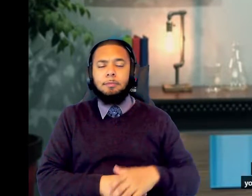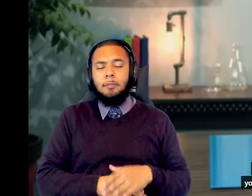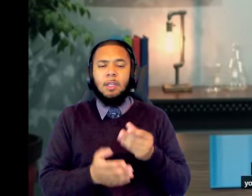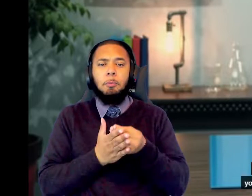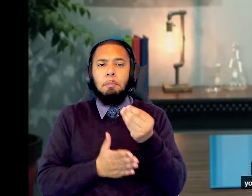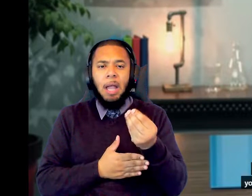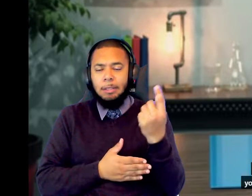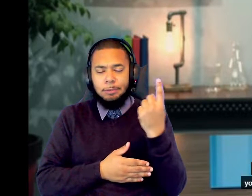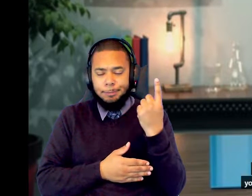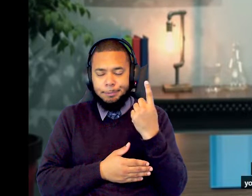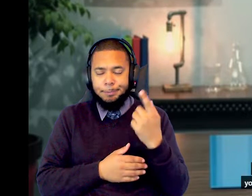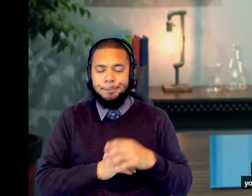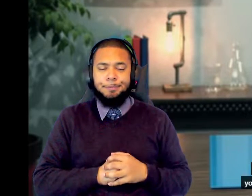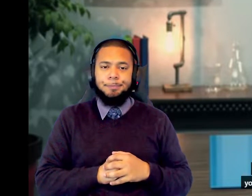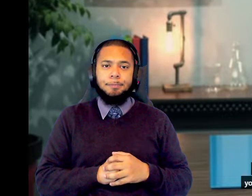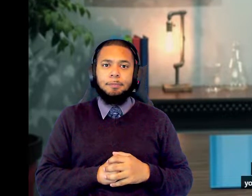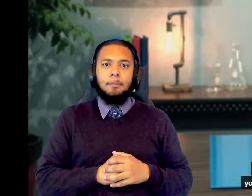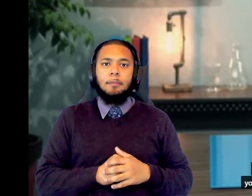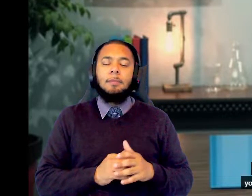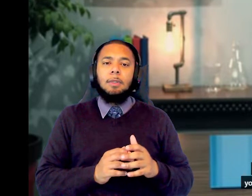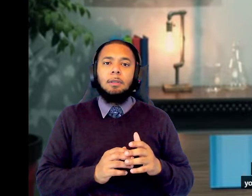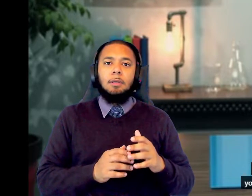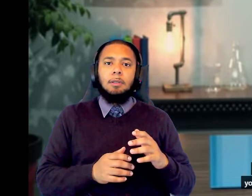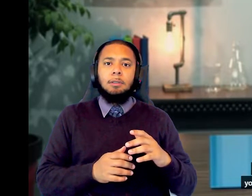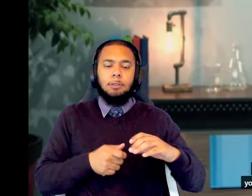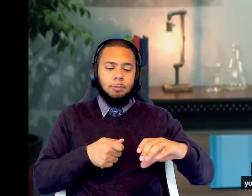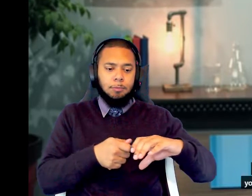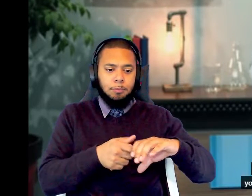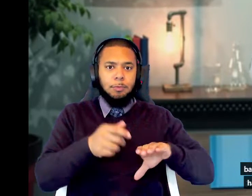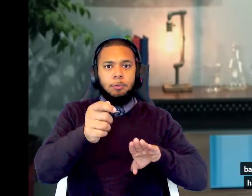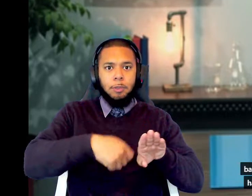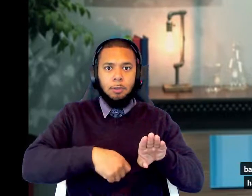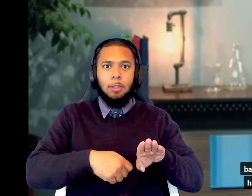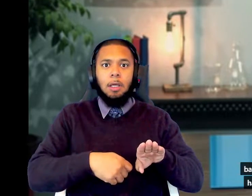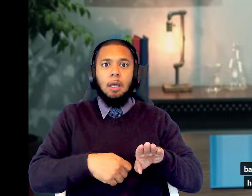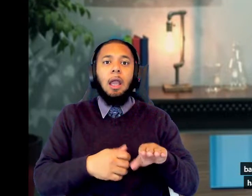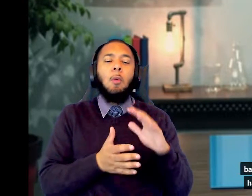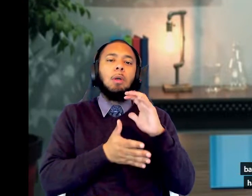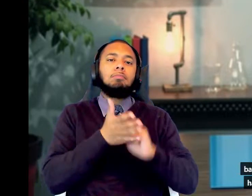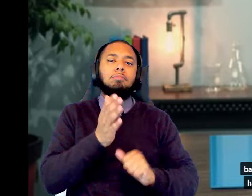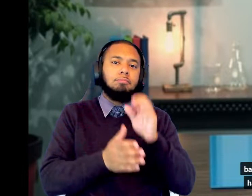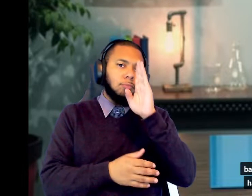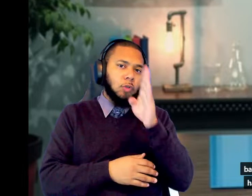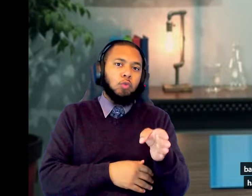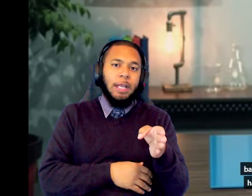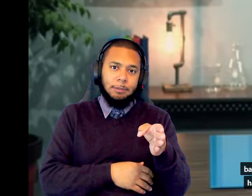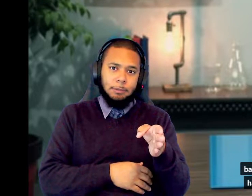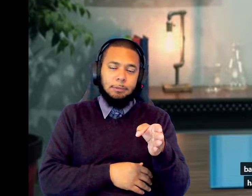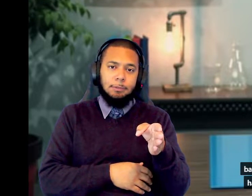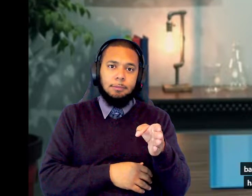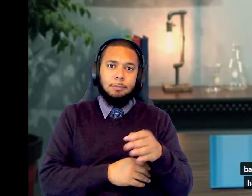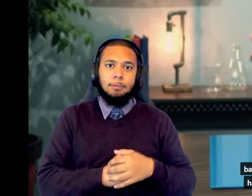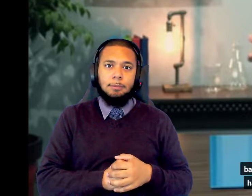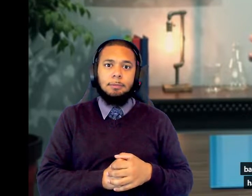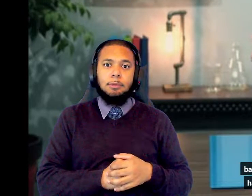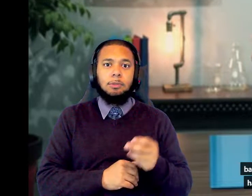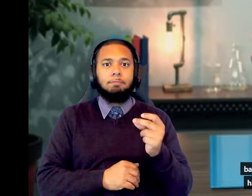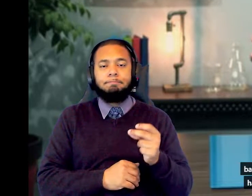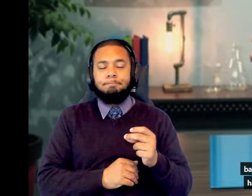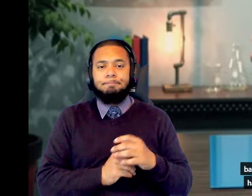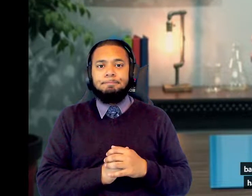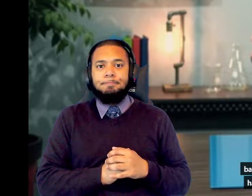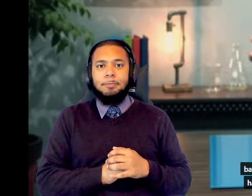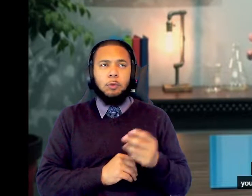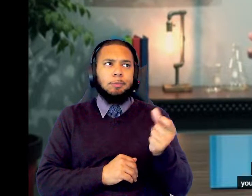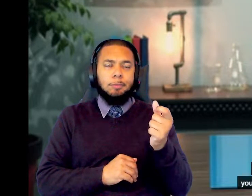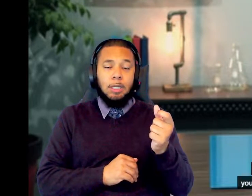store, you'll put in your card and it'll deduct from your bank statement immediately. So if you have money in your bank